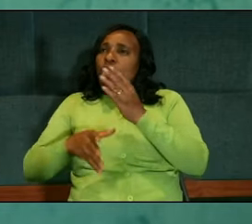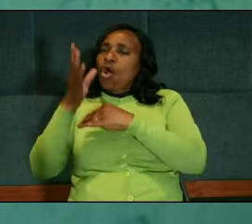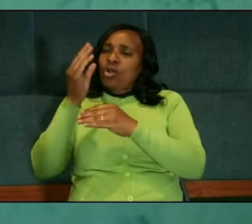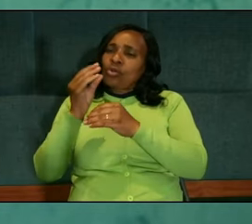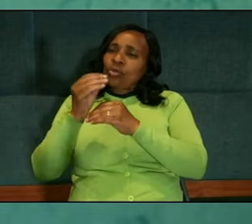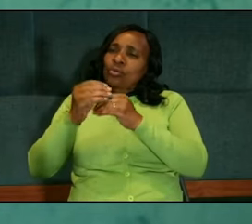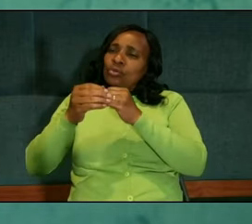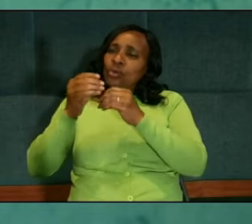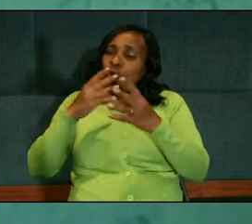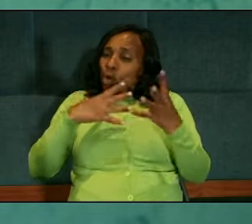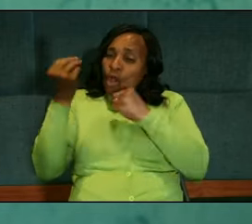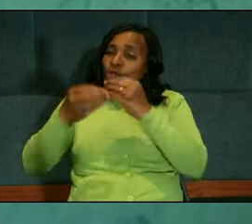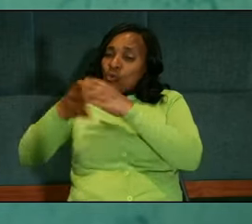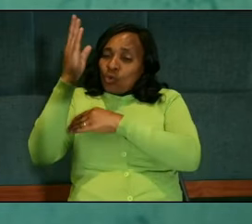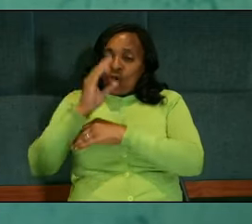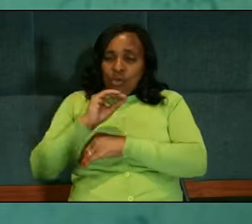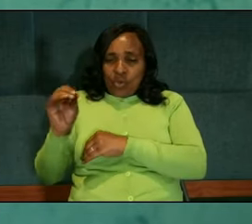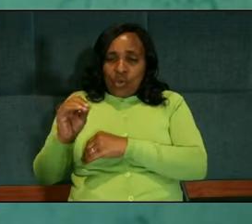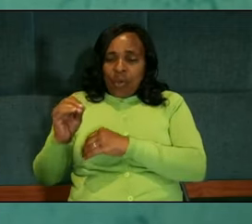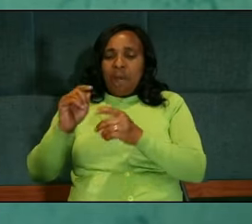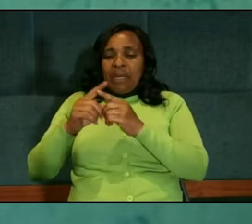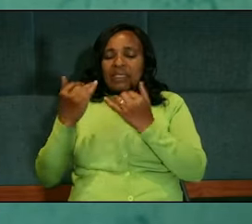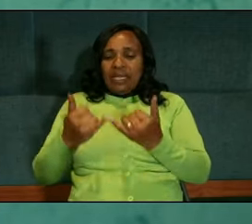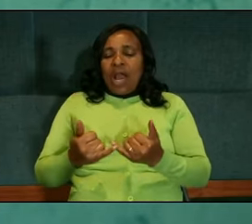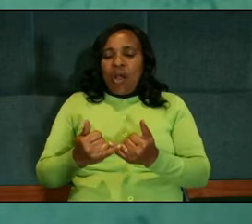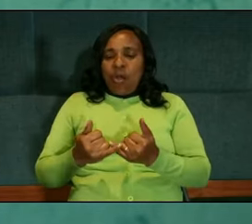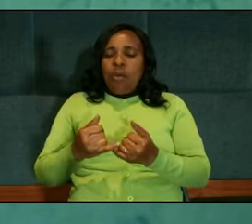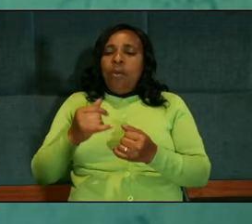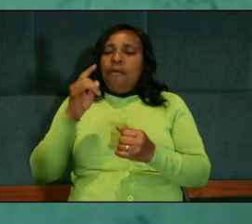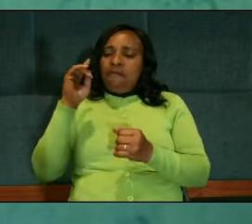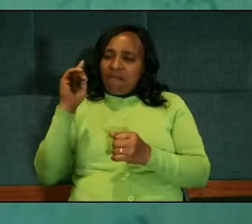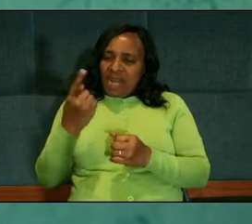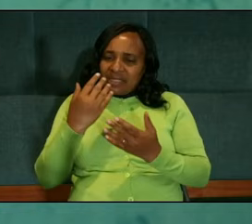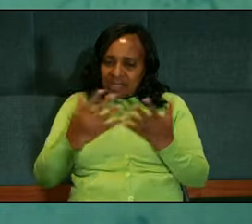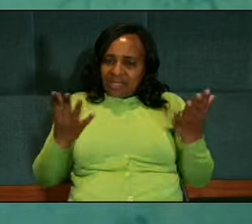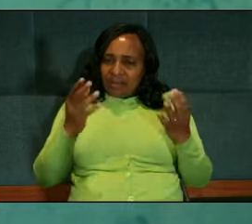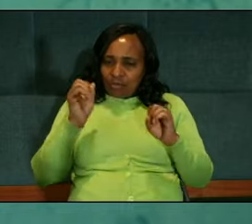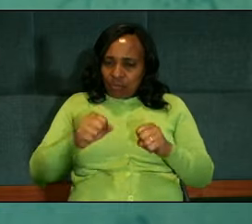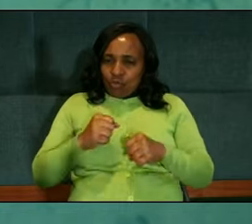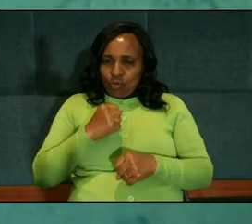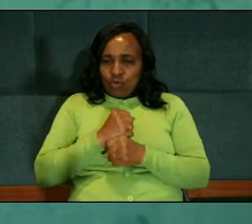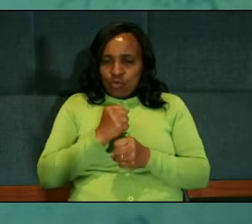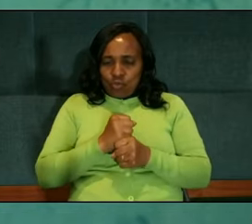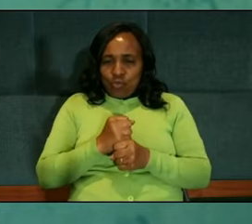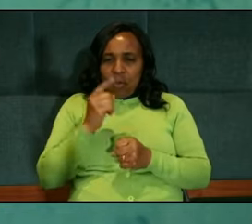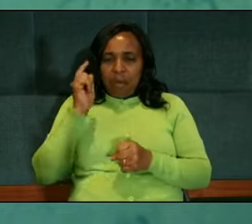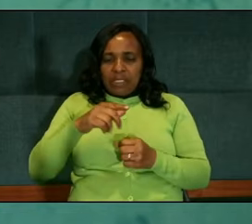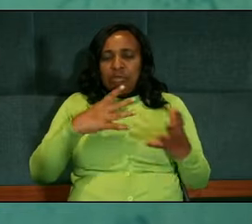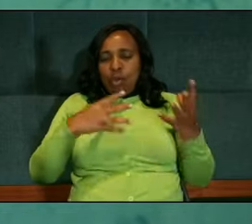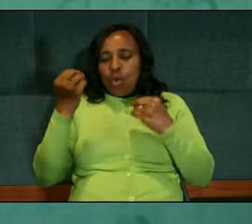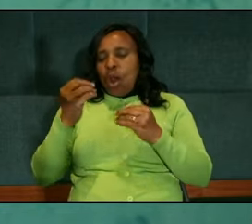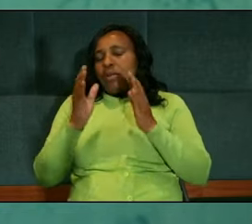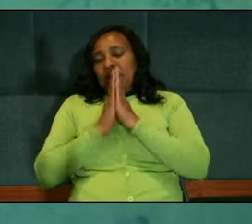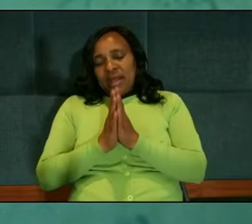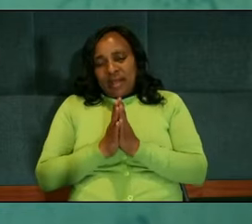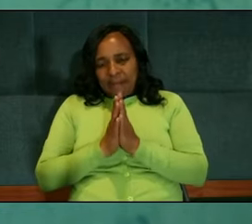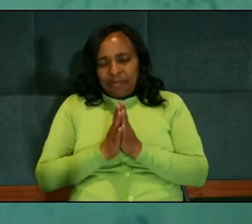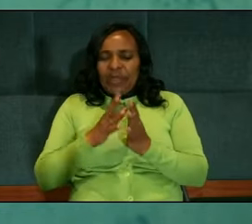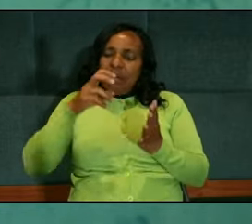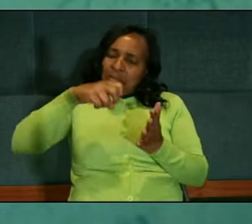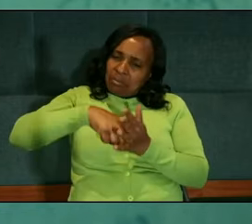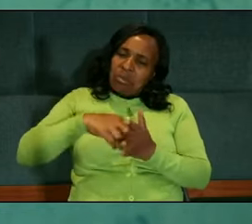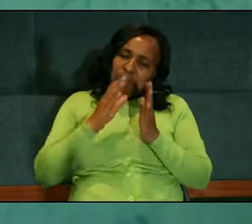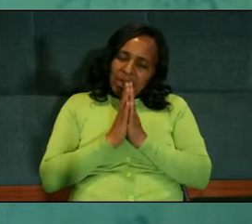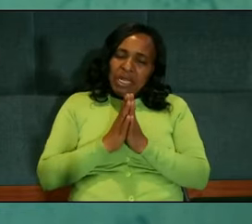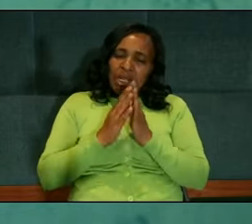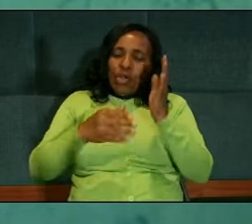to ask, because the first thing he should have done mm-hmm. was to go and pray. Because mm-hmm. if he felt all these emotions, he should have gone down on his knees and